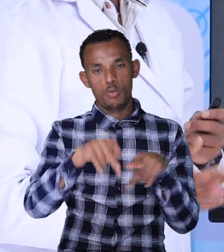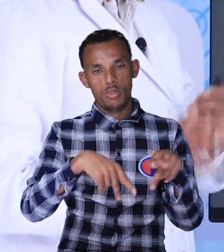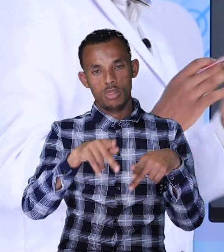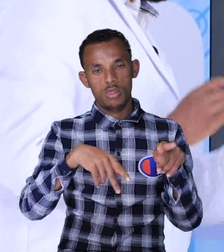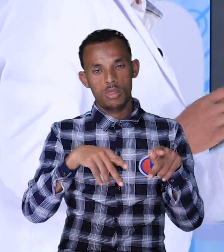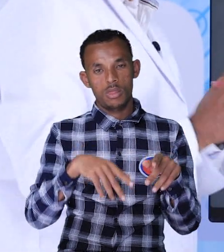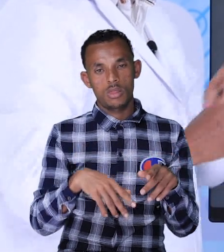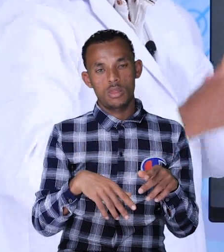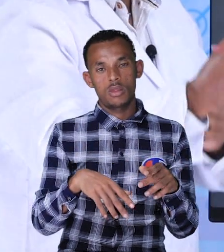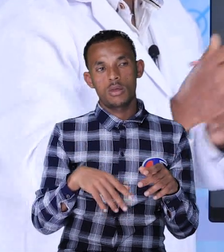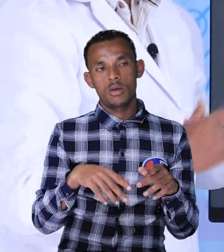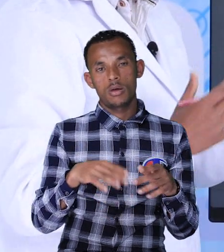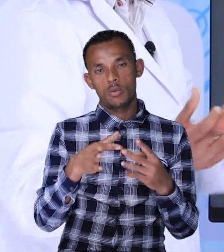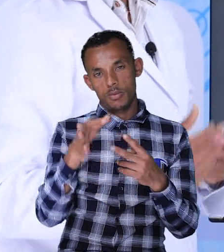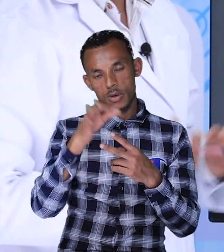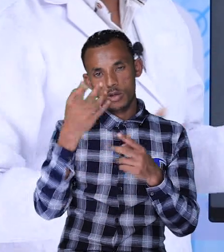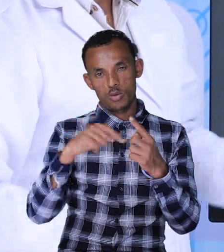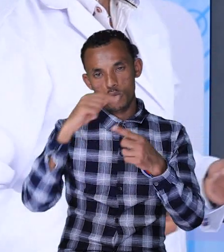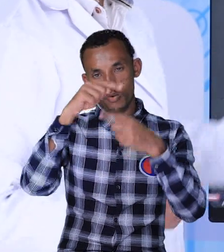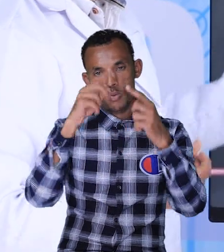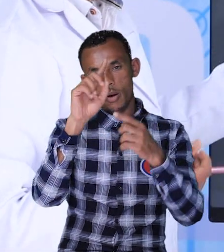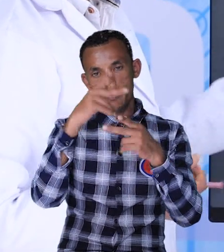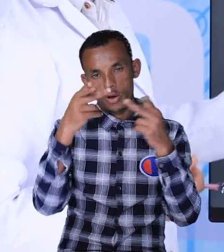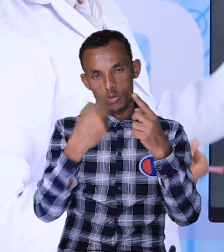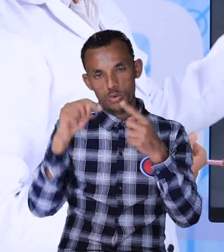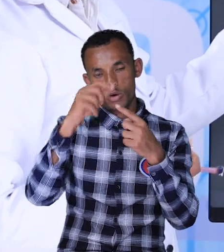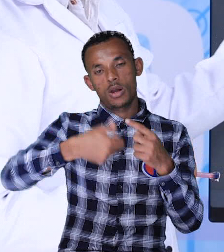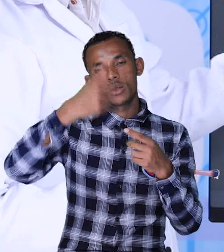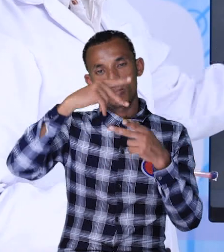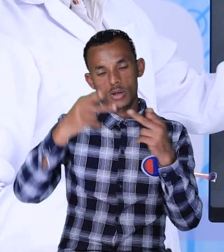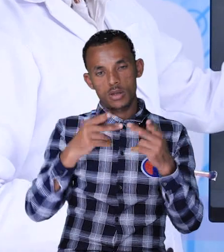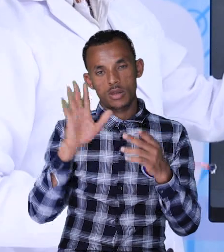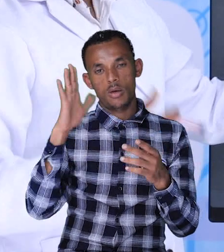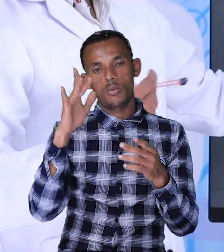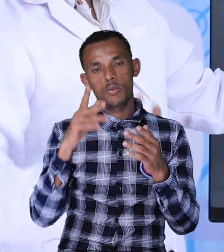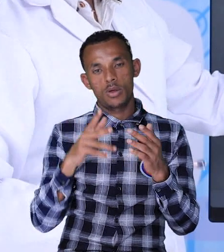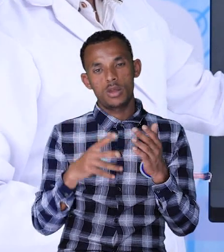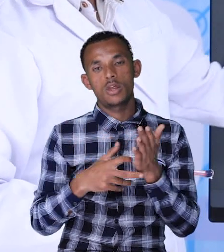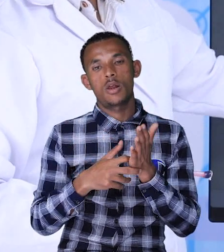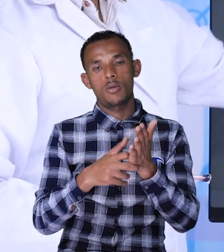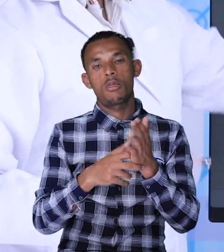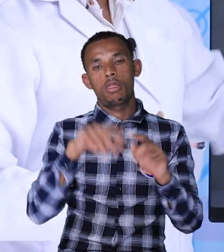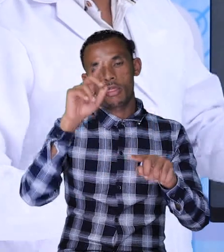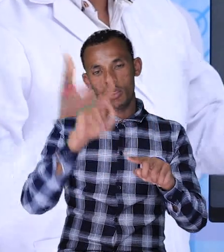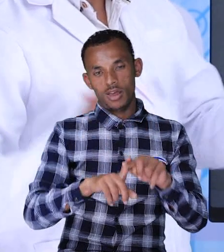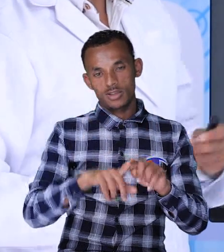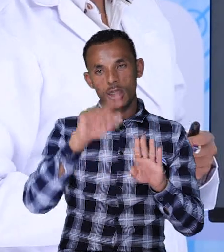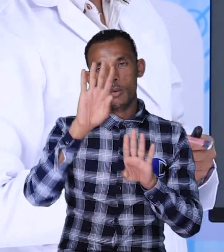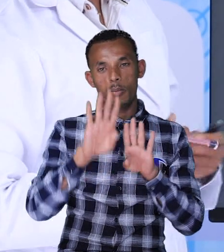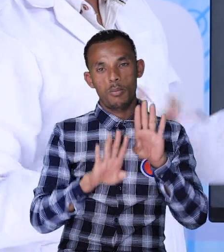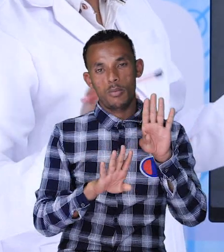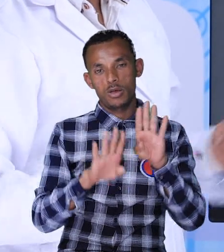people prefer to go from one place to place. So, type of transportation may be taxi, bus, or a